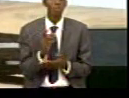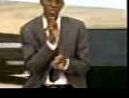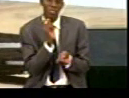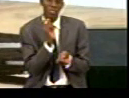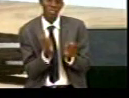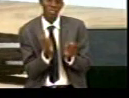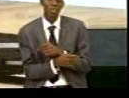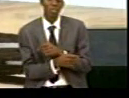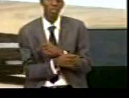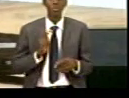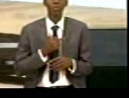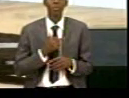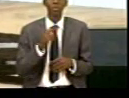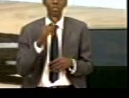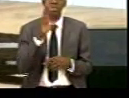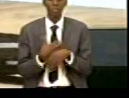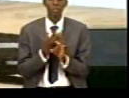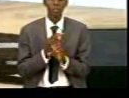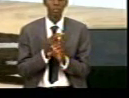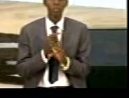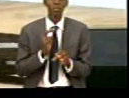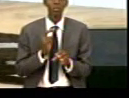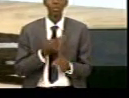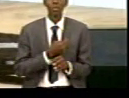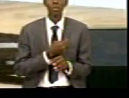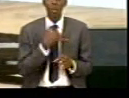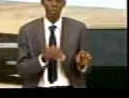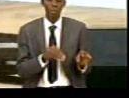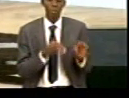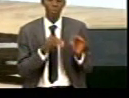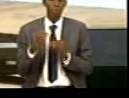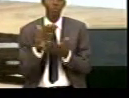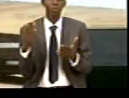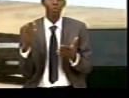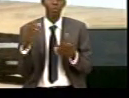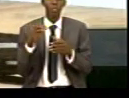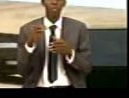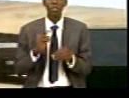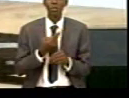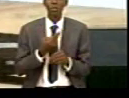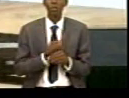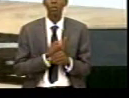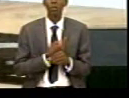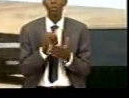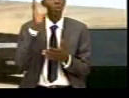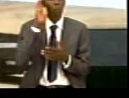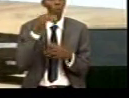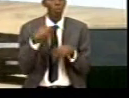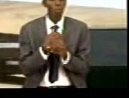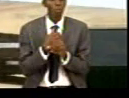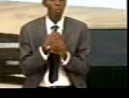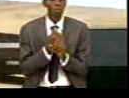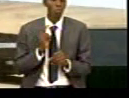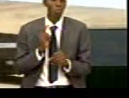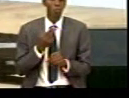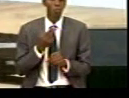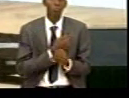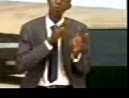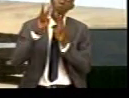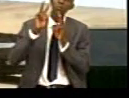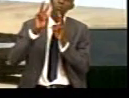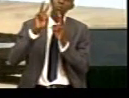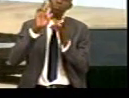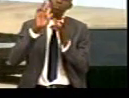remodel us. It will put something in us that will make us look like his glorious